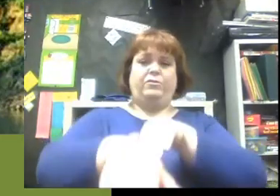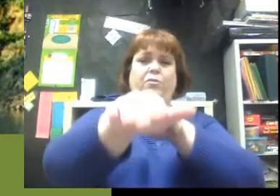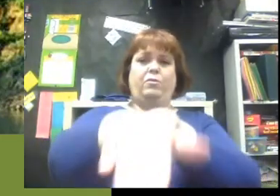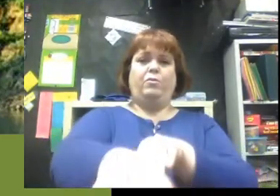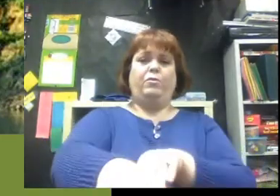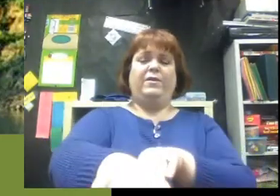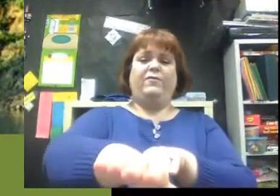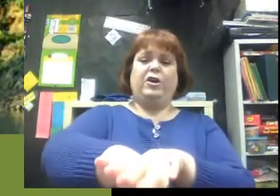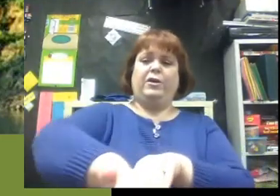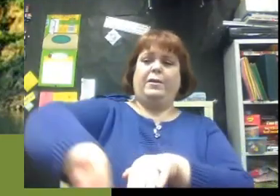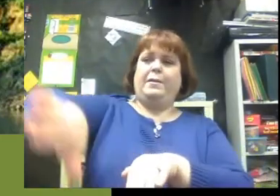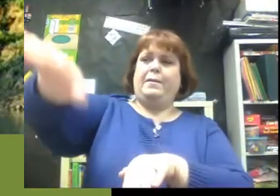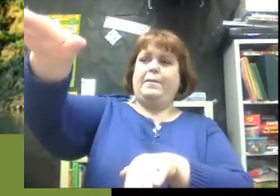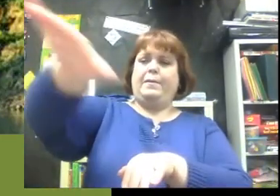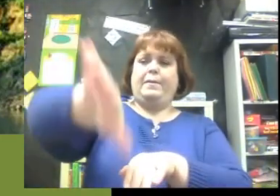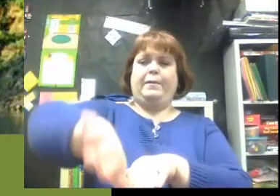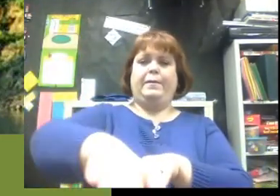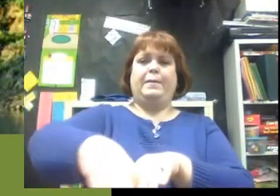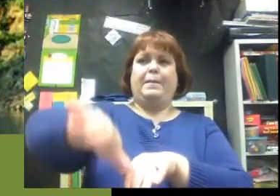River